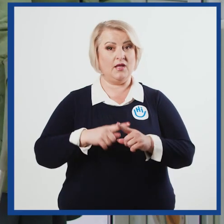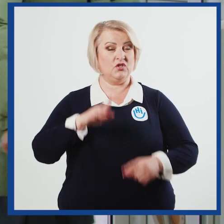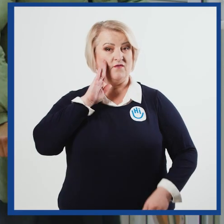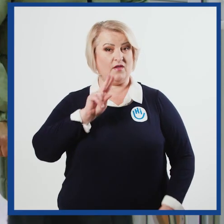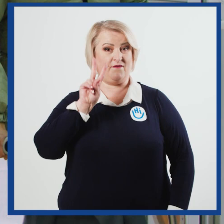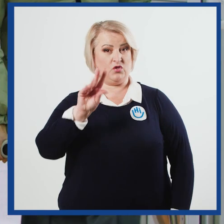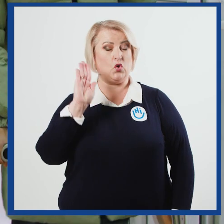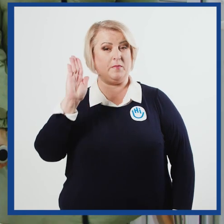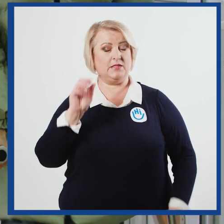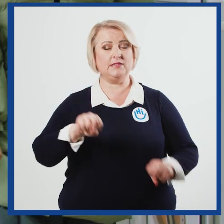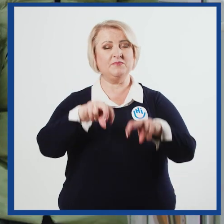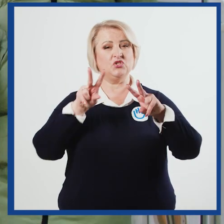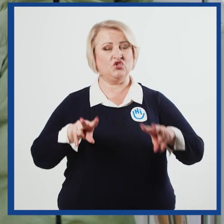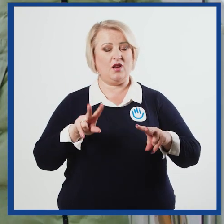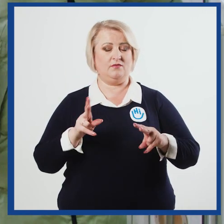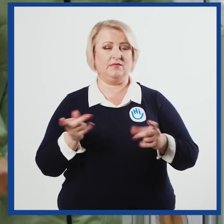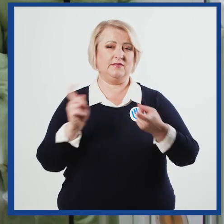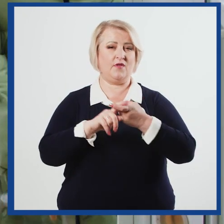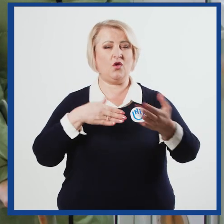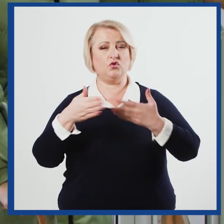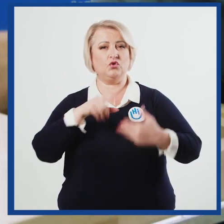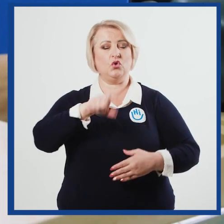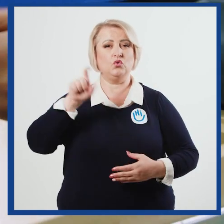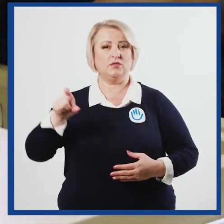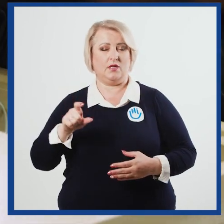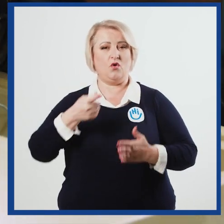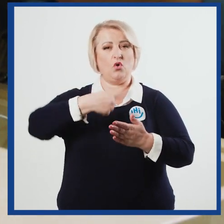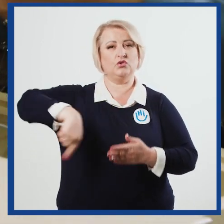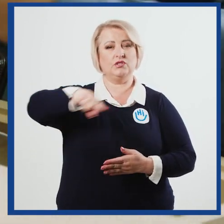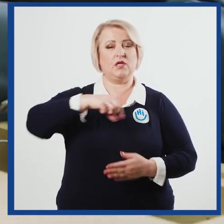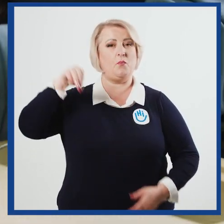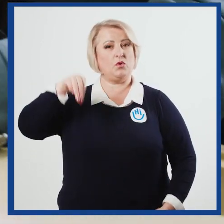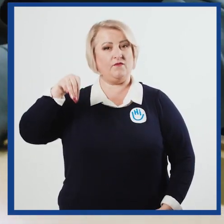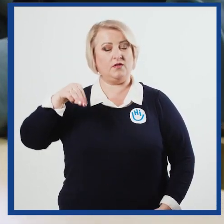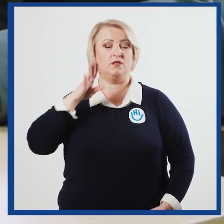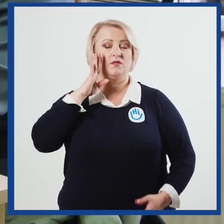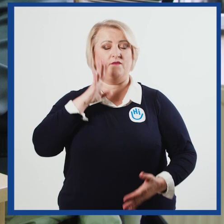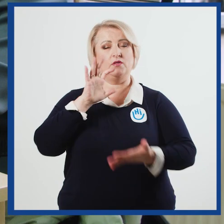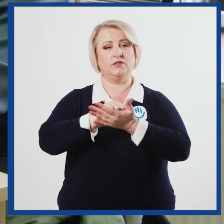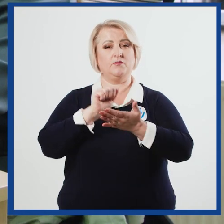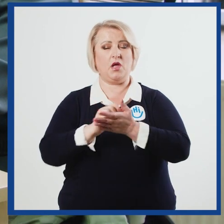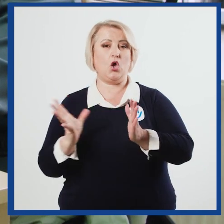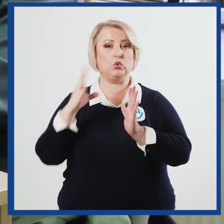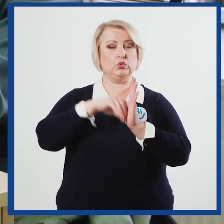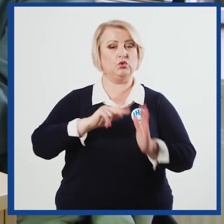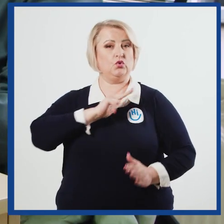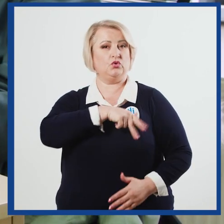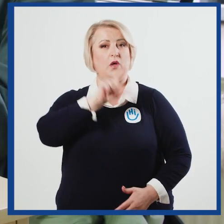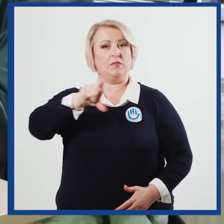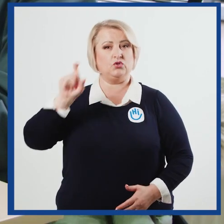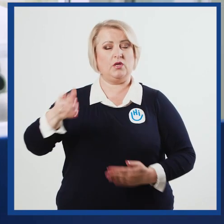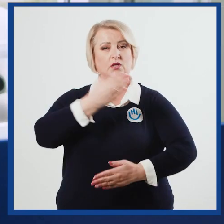Victoria Buțan is the public relations specialist from the Association of Motivație. She works on the social inclusion of persons